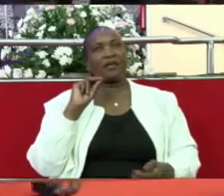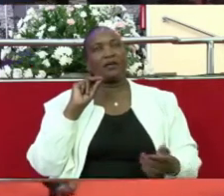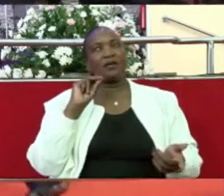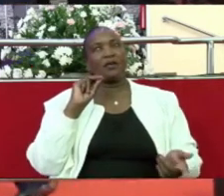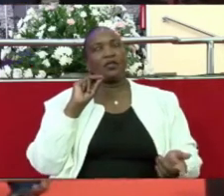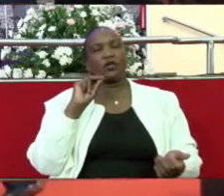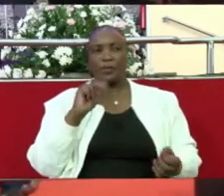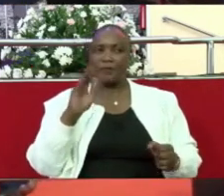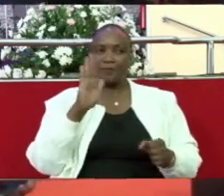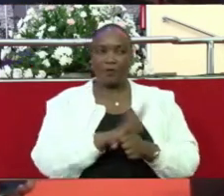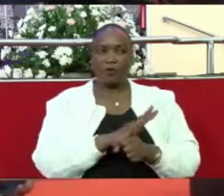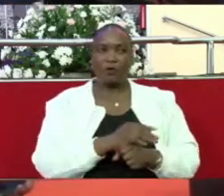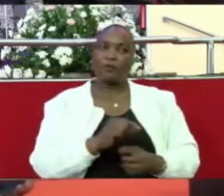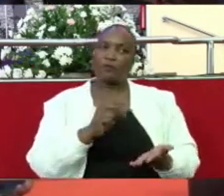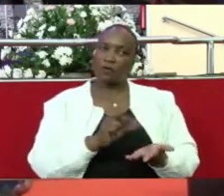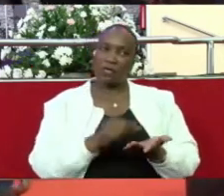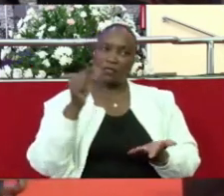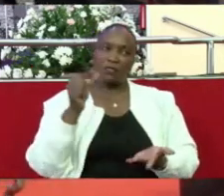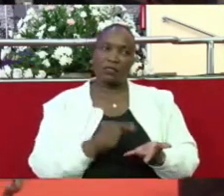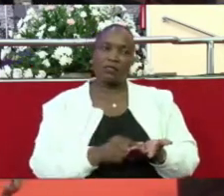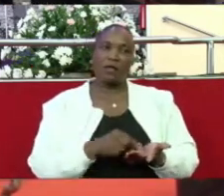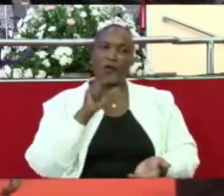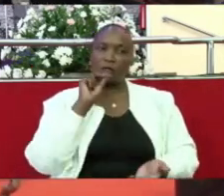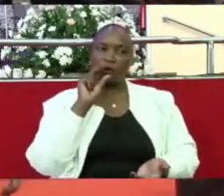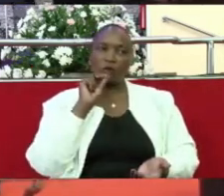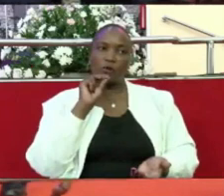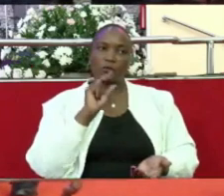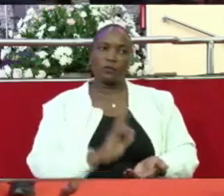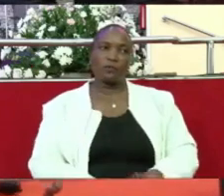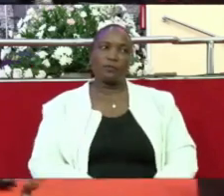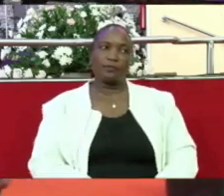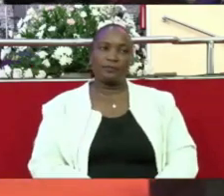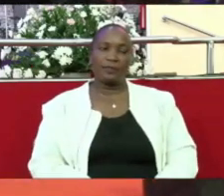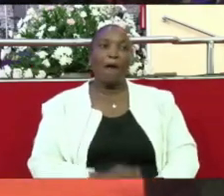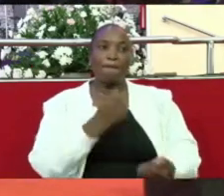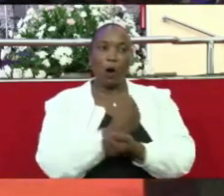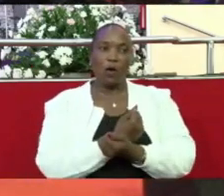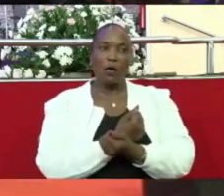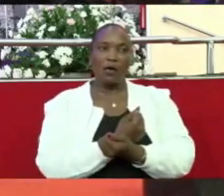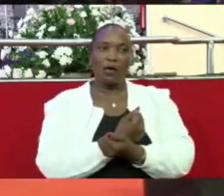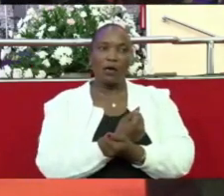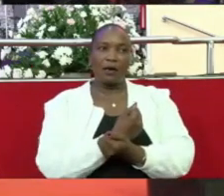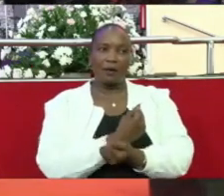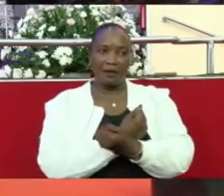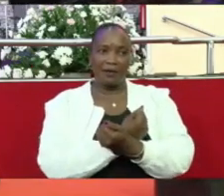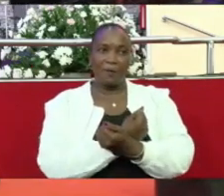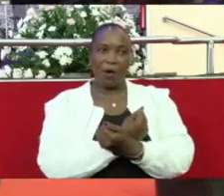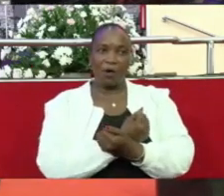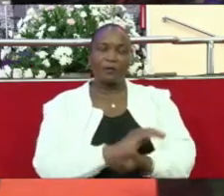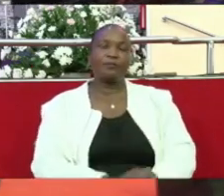na neema. He says it should be always full of grace. Ya kwamba ikajae neema. In Colossians 4 verse